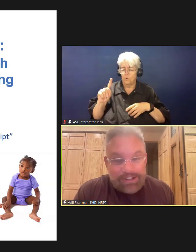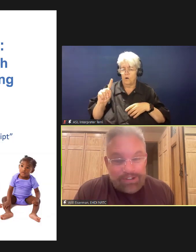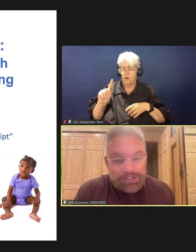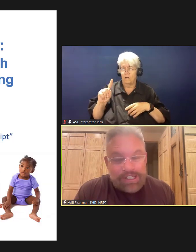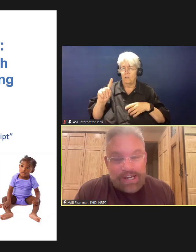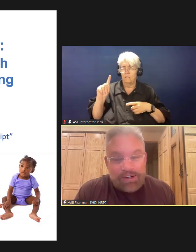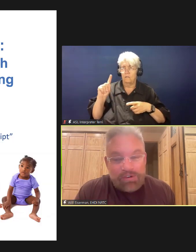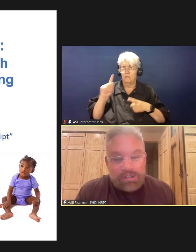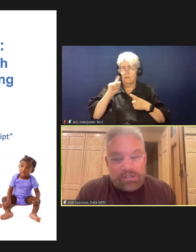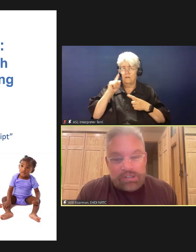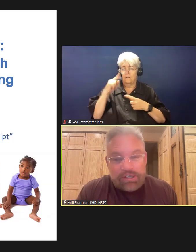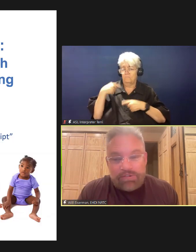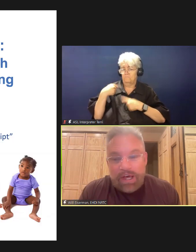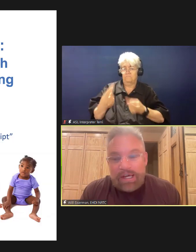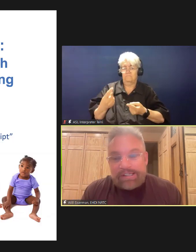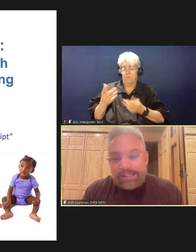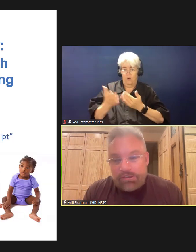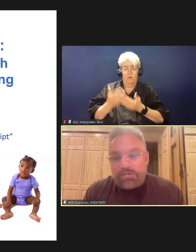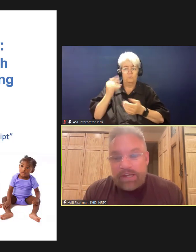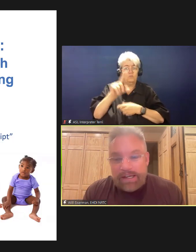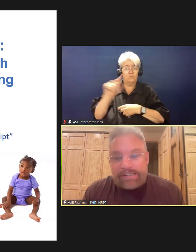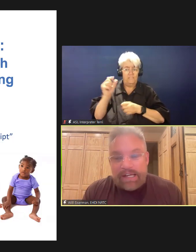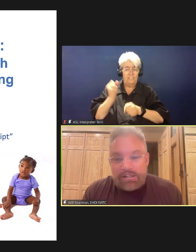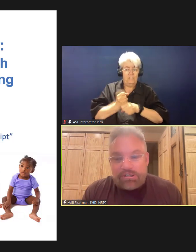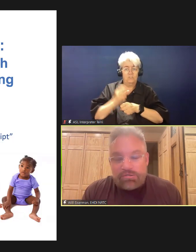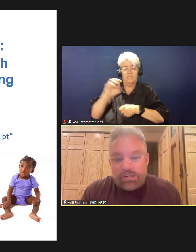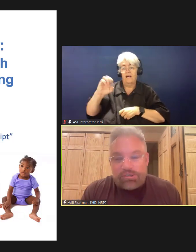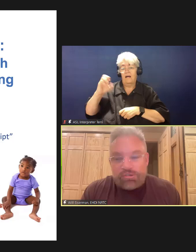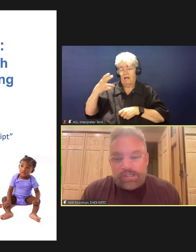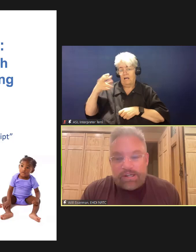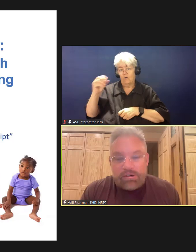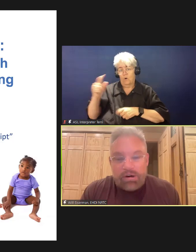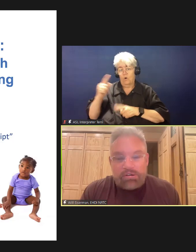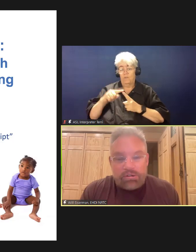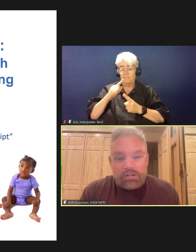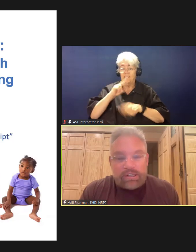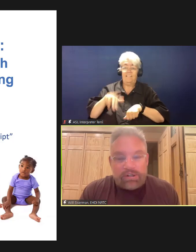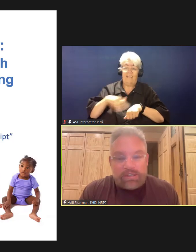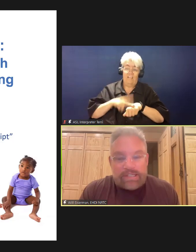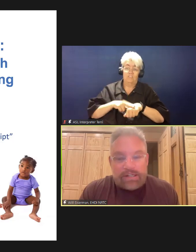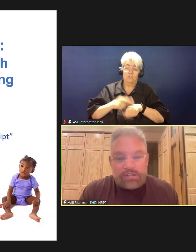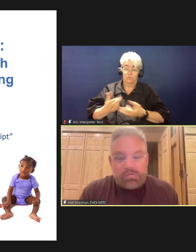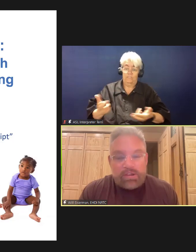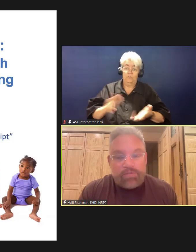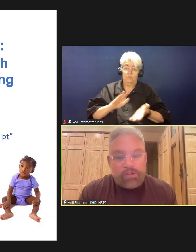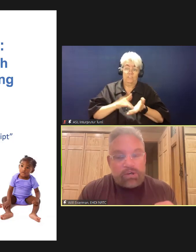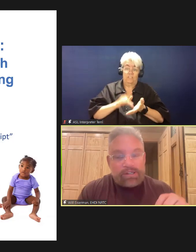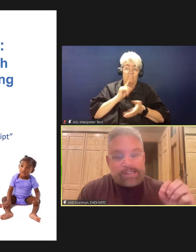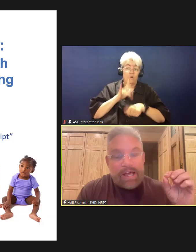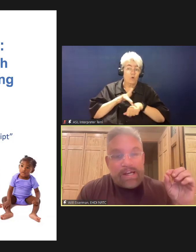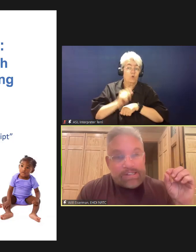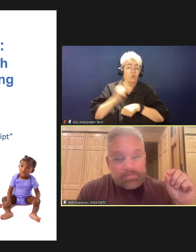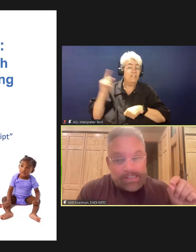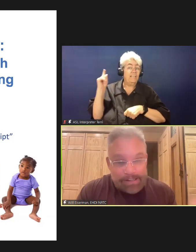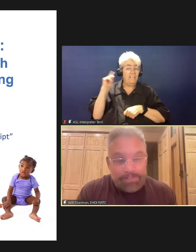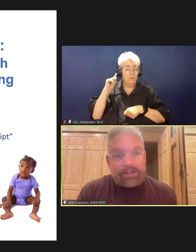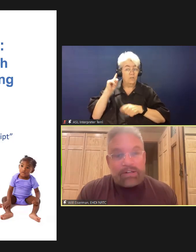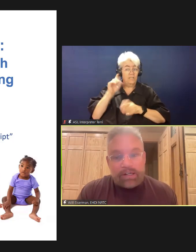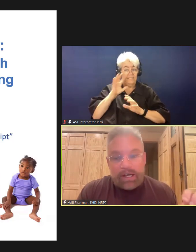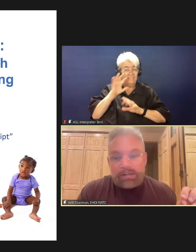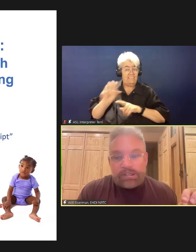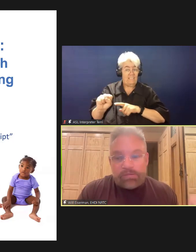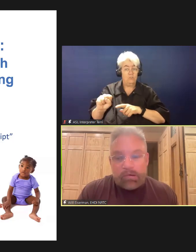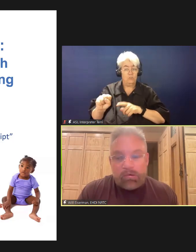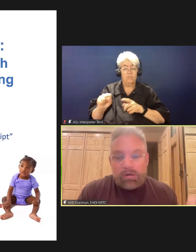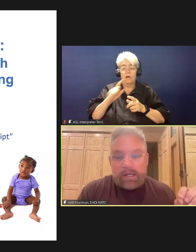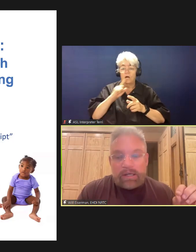20 years, the ECHO initiative served as a national resource center on early hearing detection with a focus